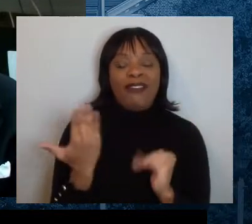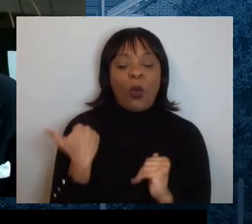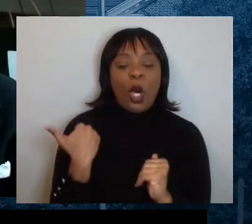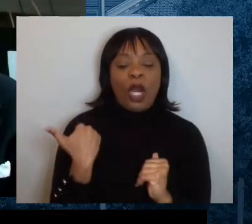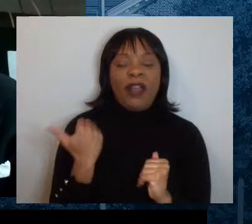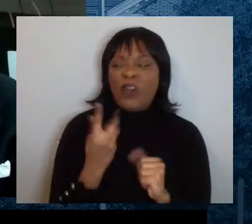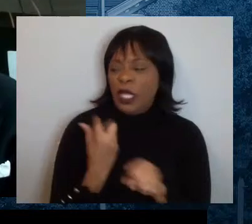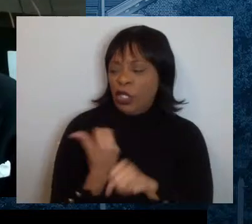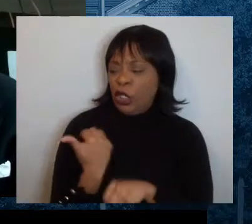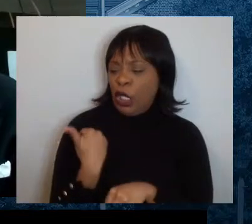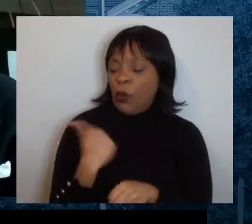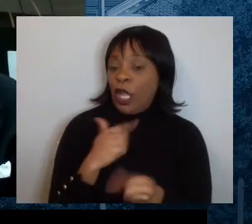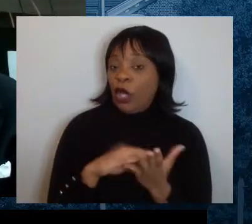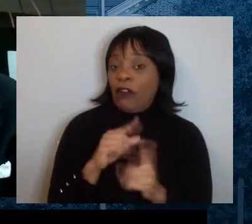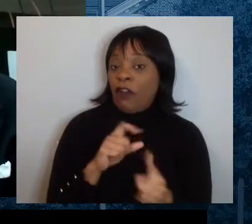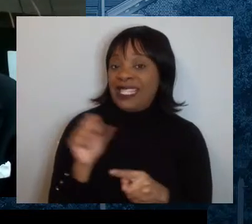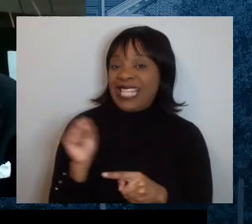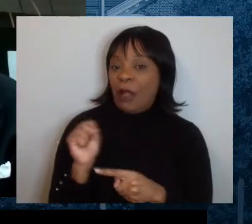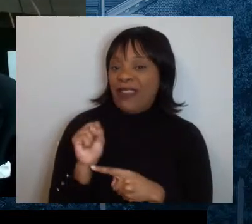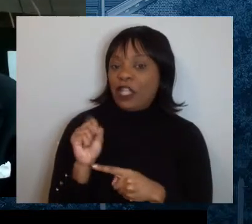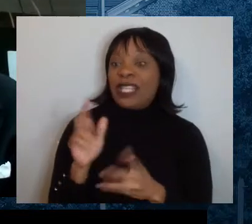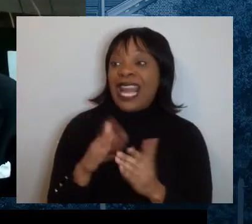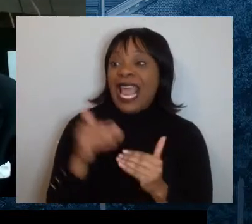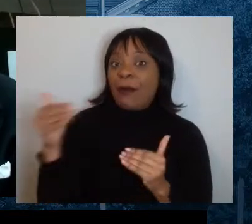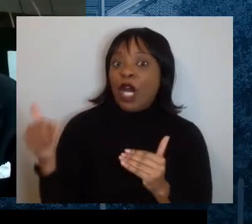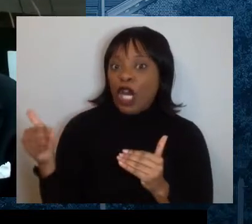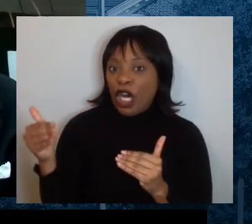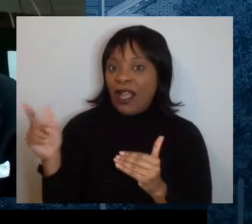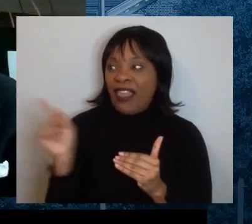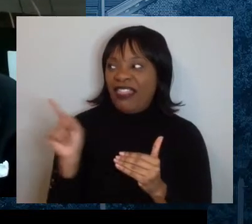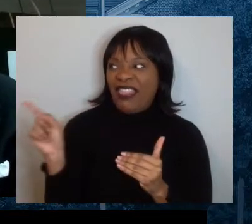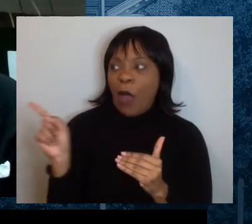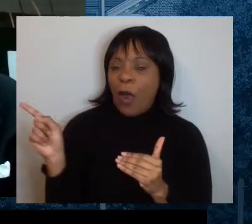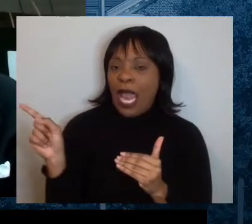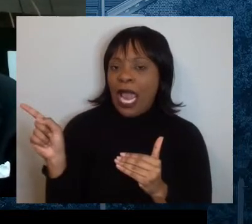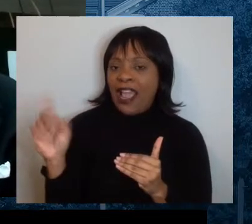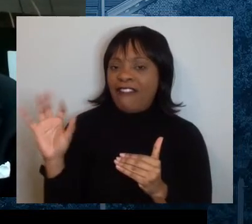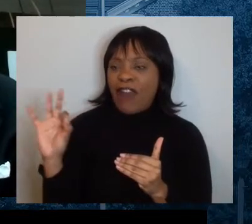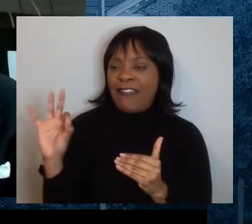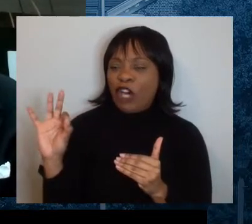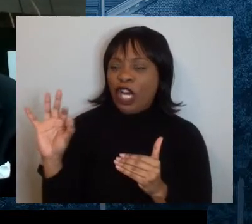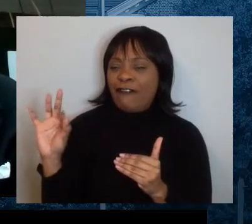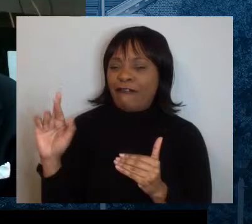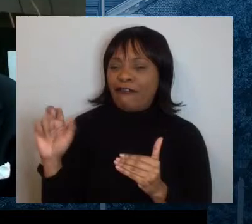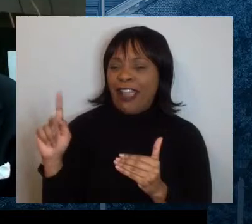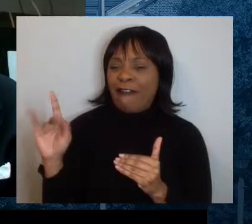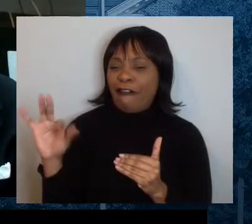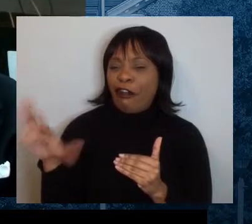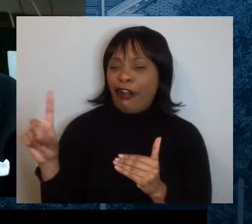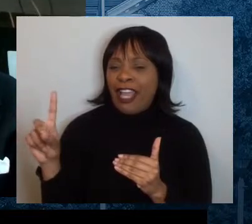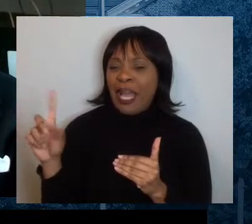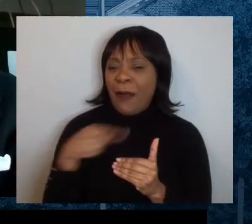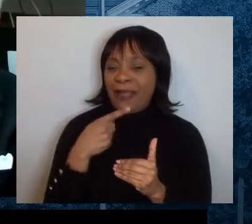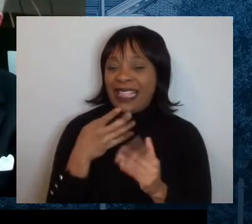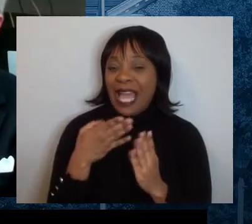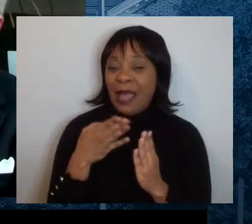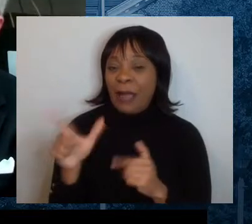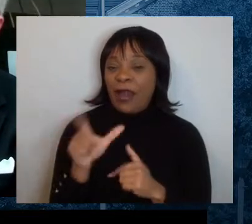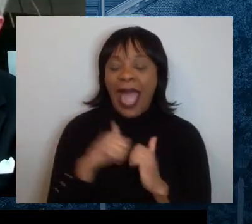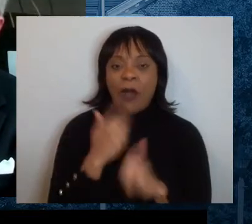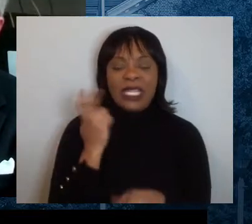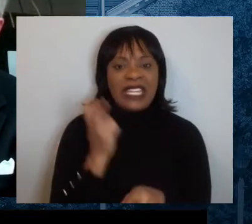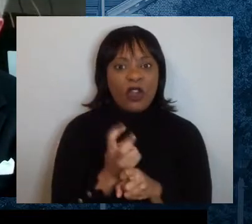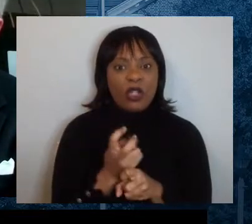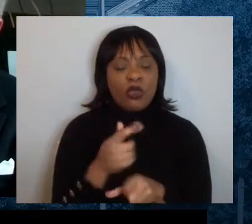from Selbyville's neighbor, I think that way, the Frankfurt Public Library, how difficult it is to raise